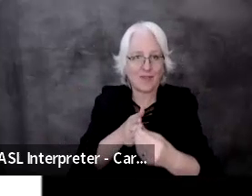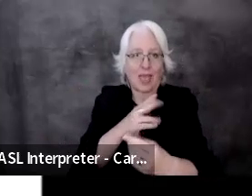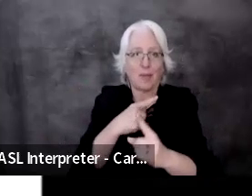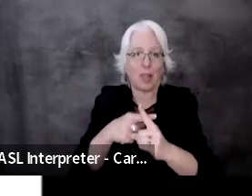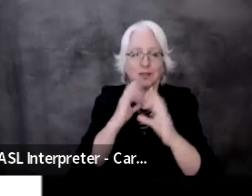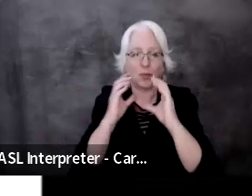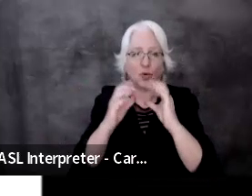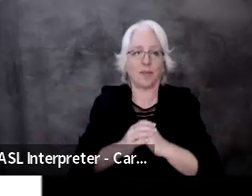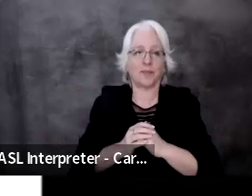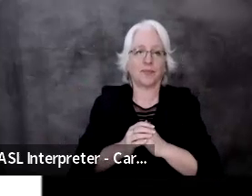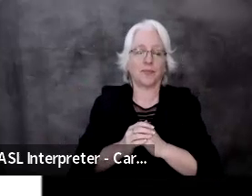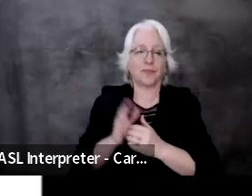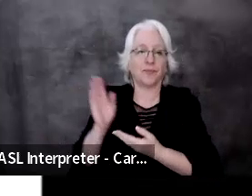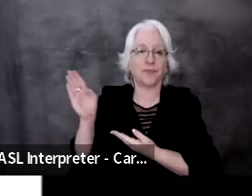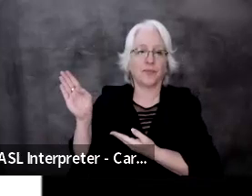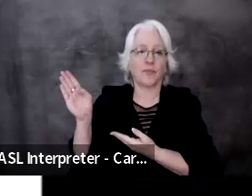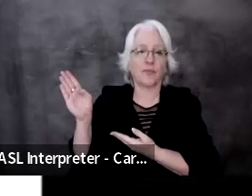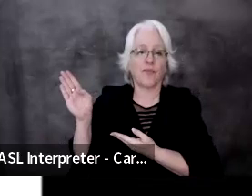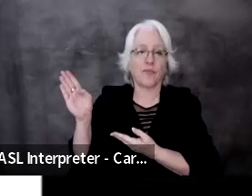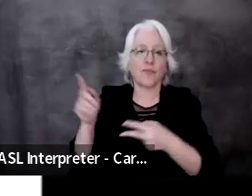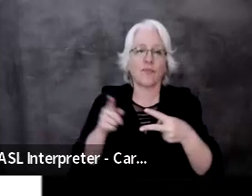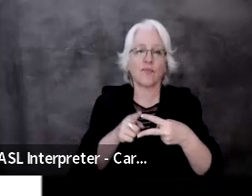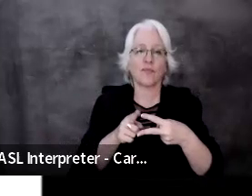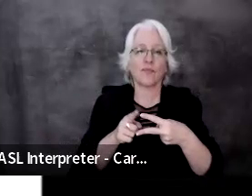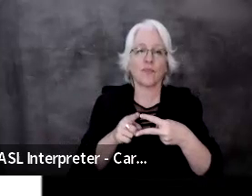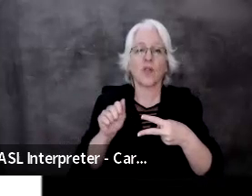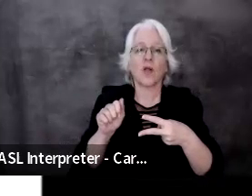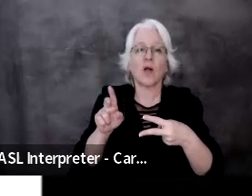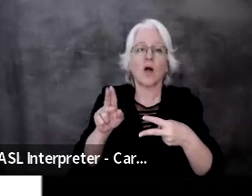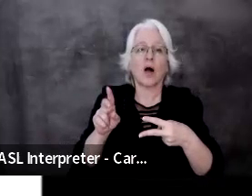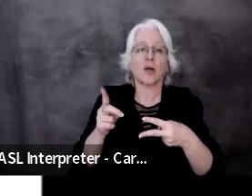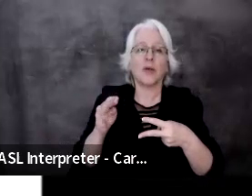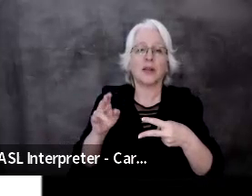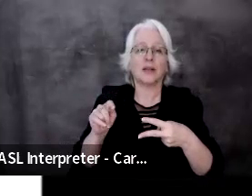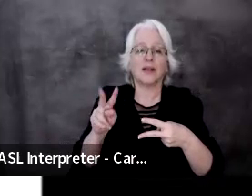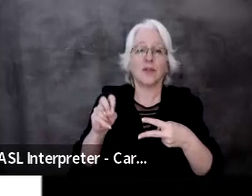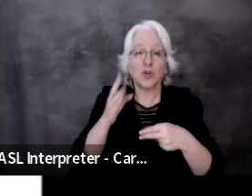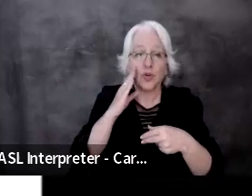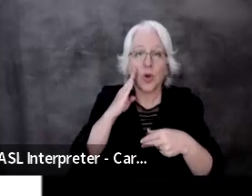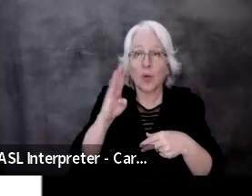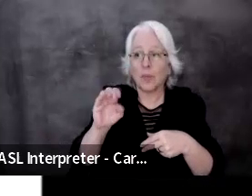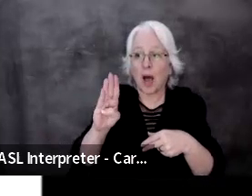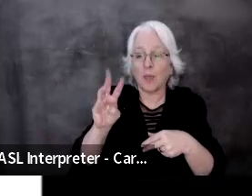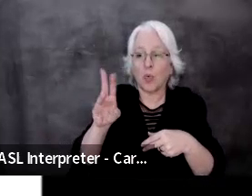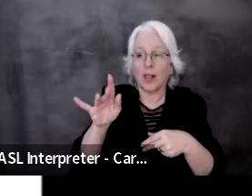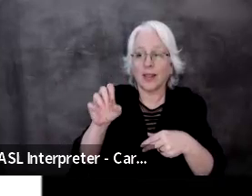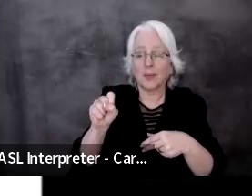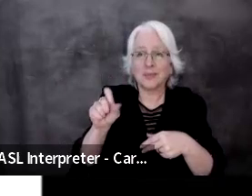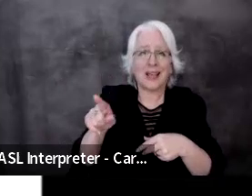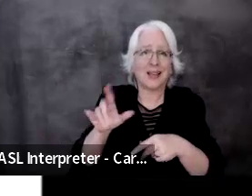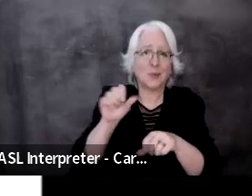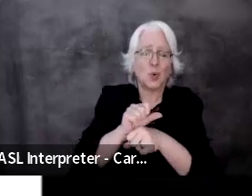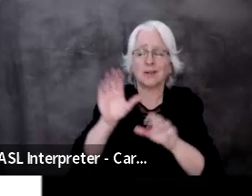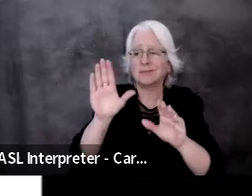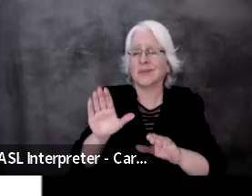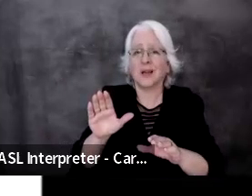Augmentative and alternative communication. If anybody know Bob Williams, he's doing a lot of great work with Community First with this,